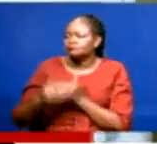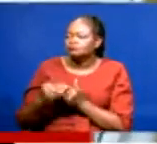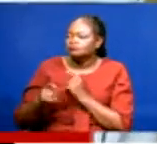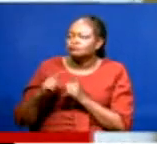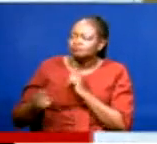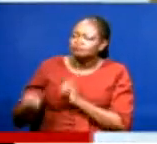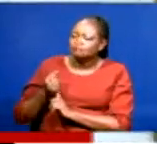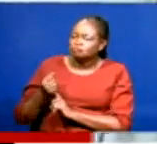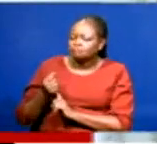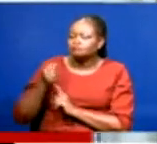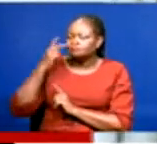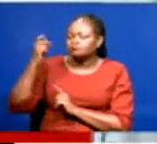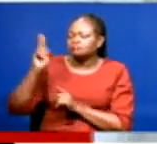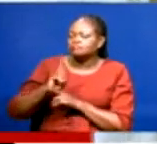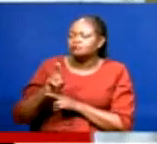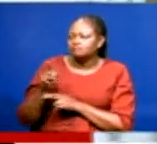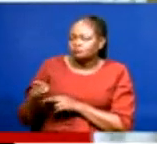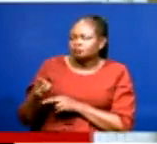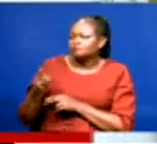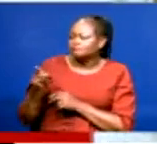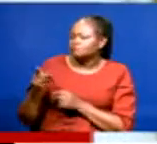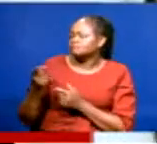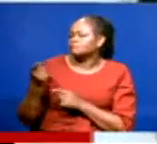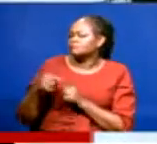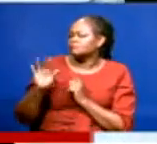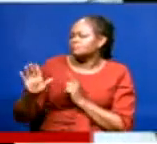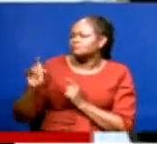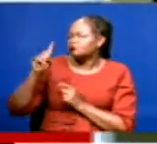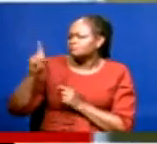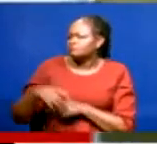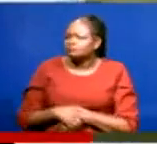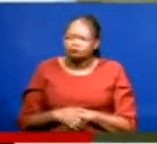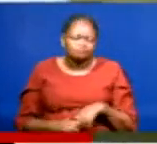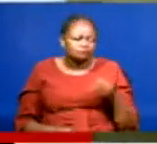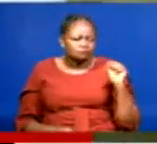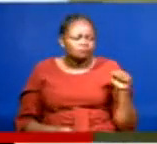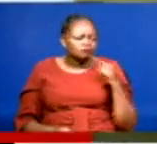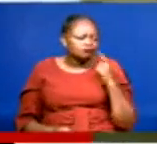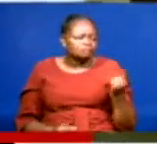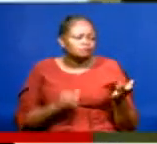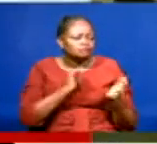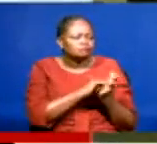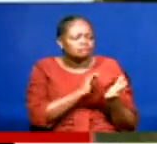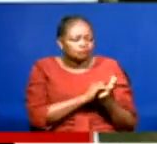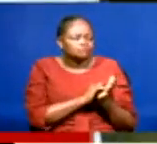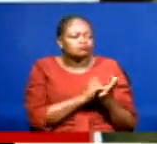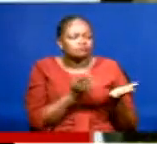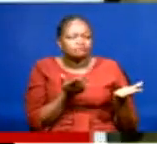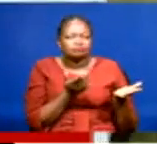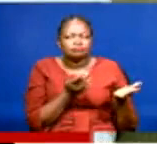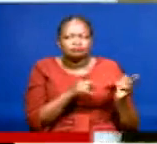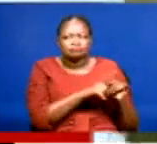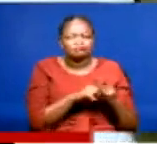achieve their dreams using boxing. Is this what it is from your side? Yeah, I would say us as a Box